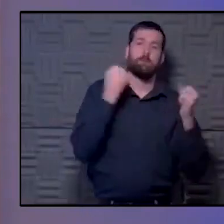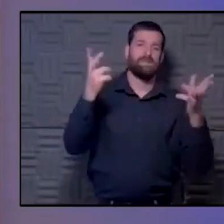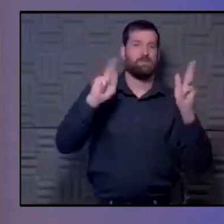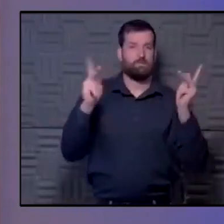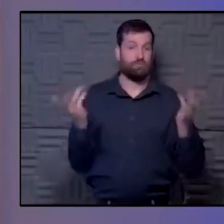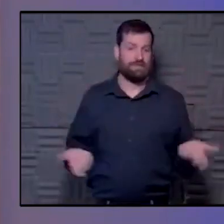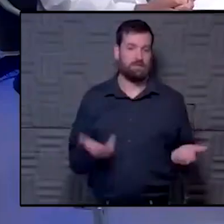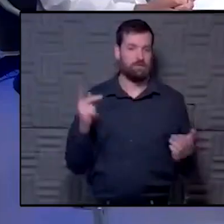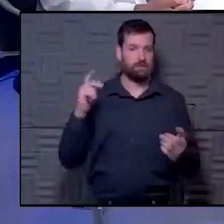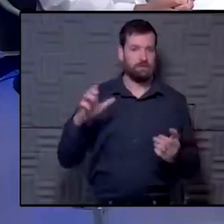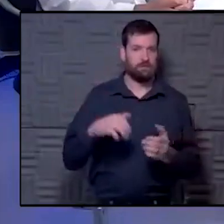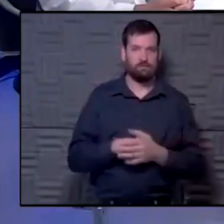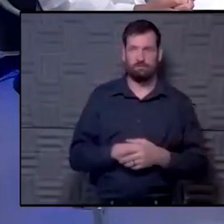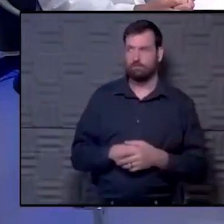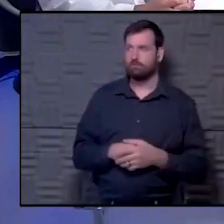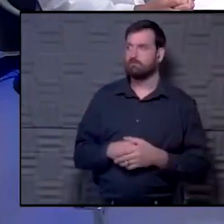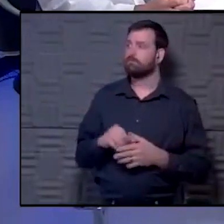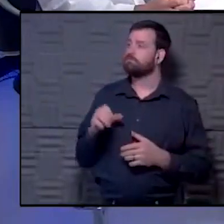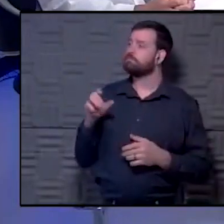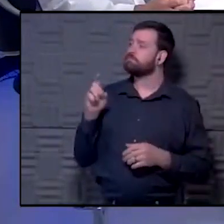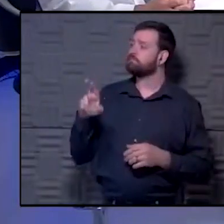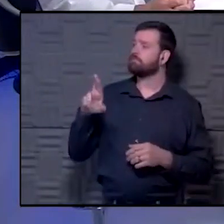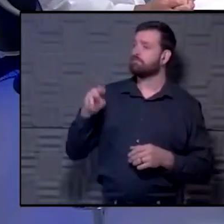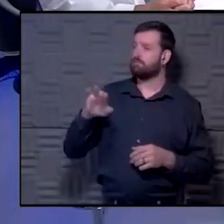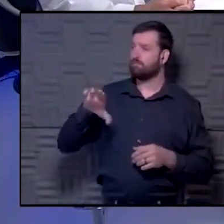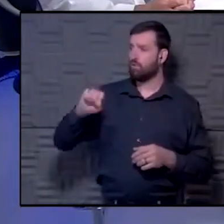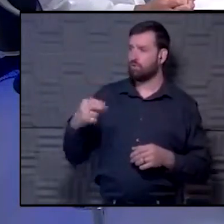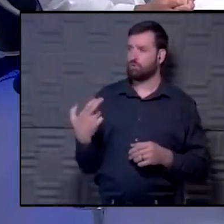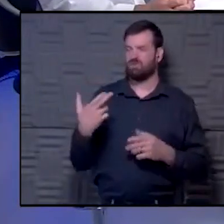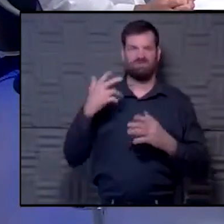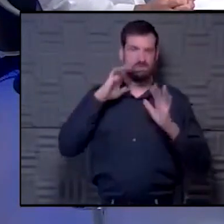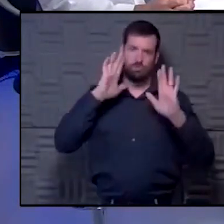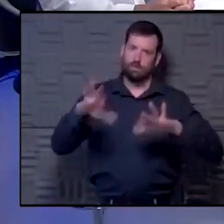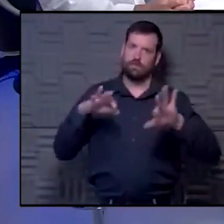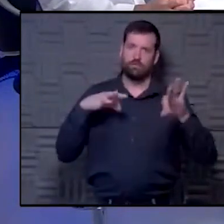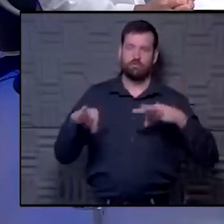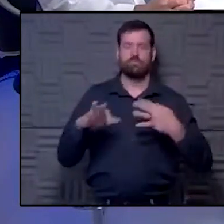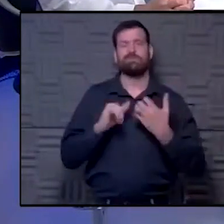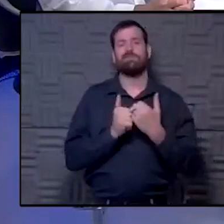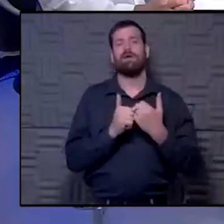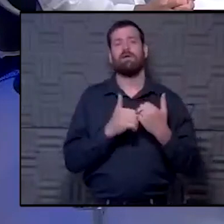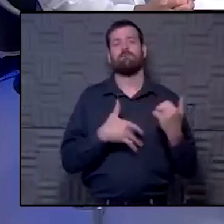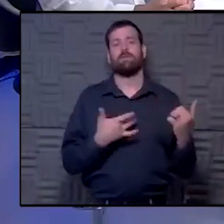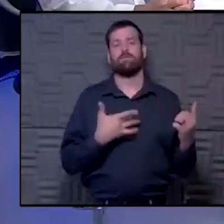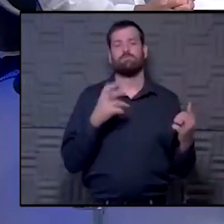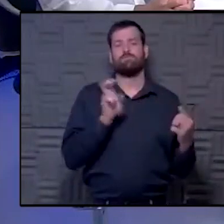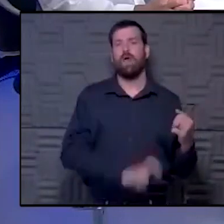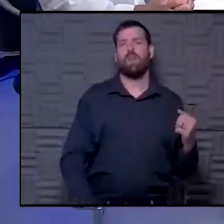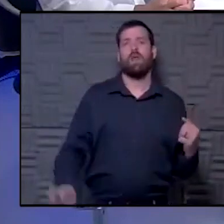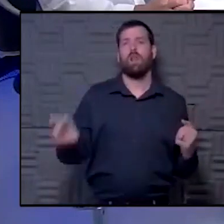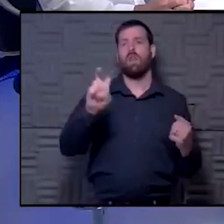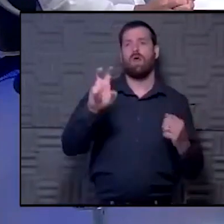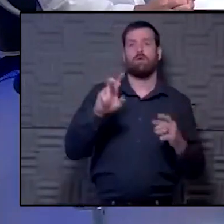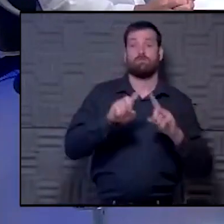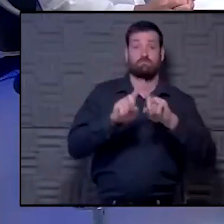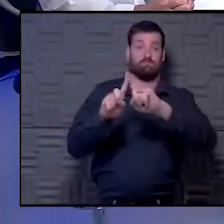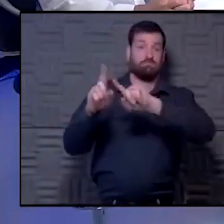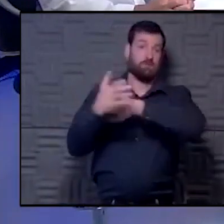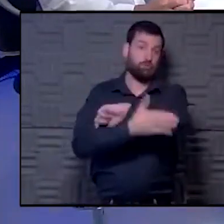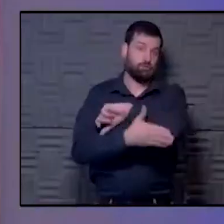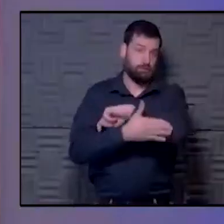Kansas City. Dr. Morsch, as you've gone through this, that's a great description. How has it been to travel internationally for your team?